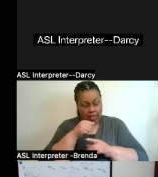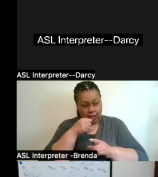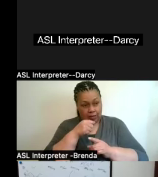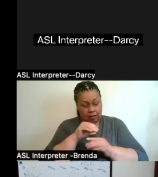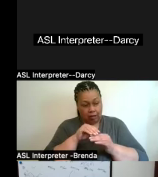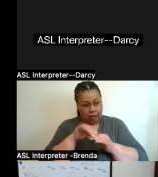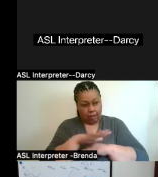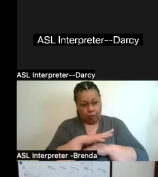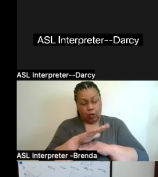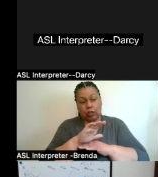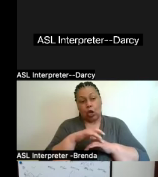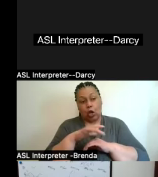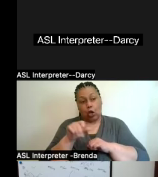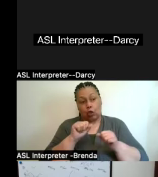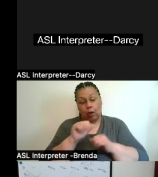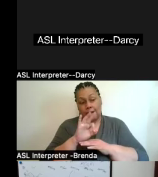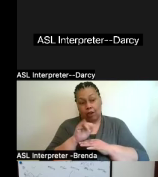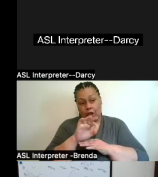earthquake?